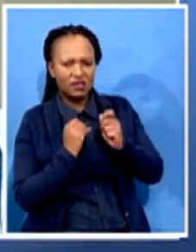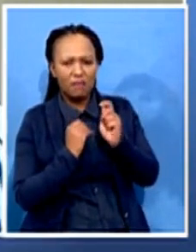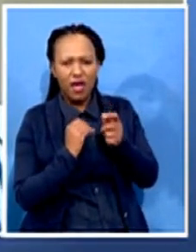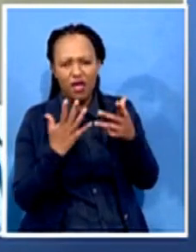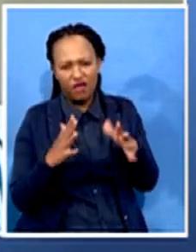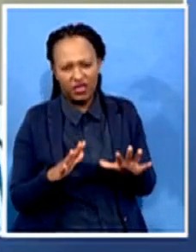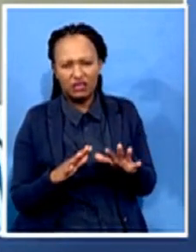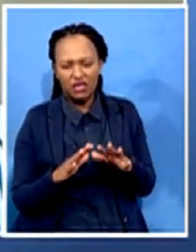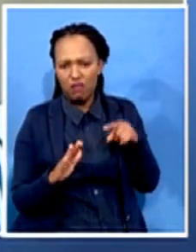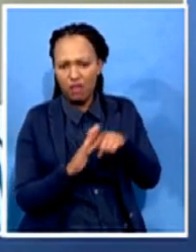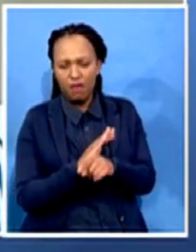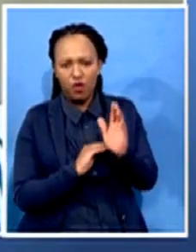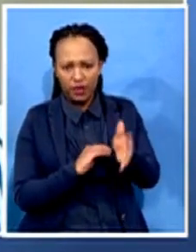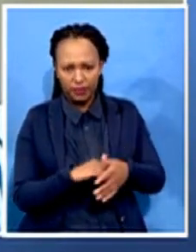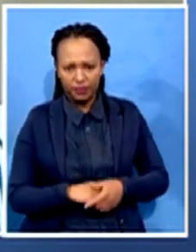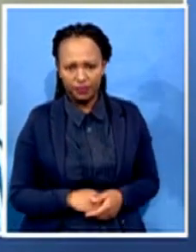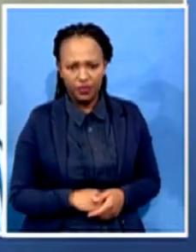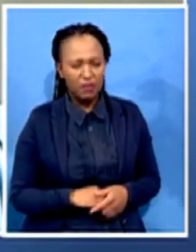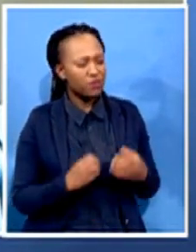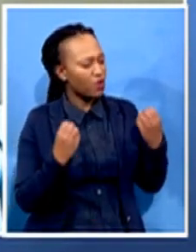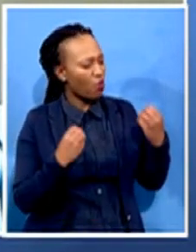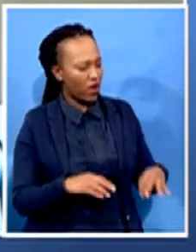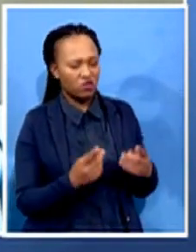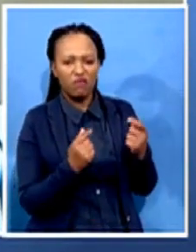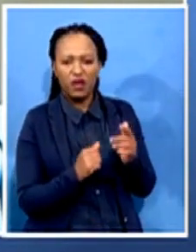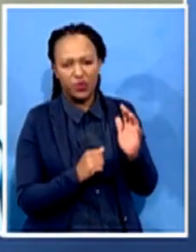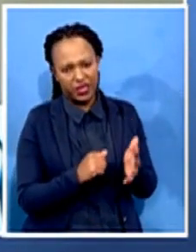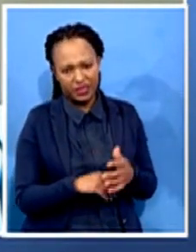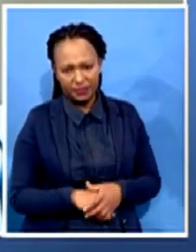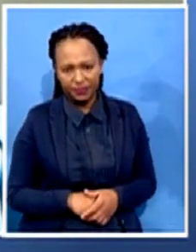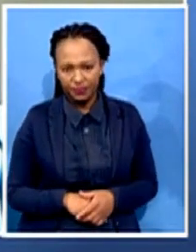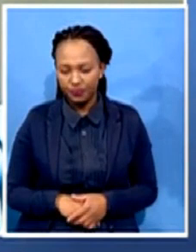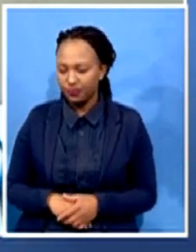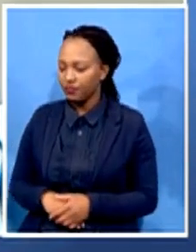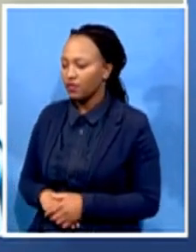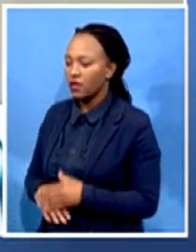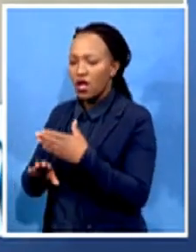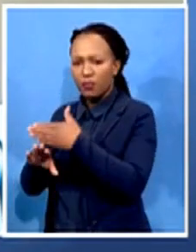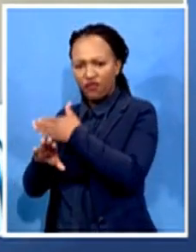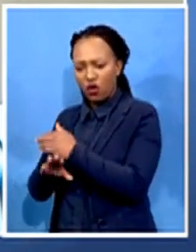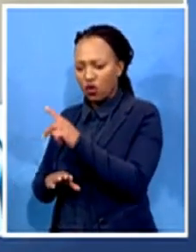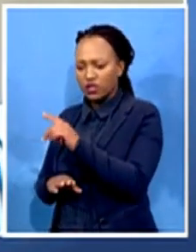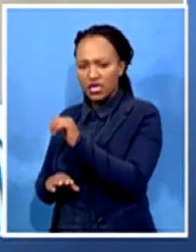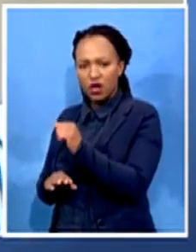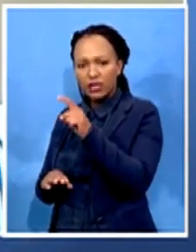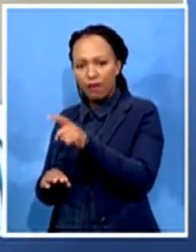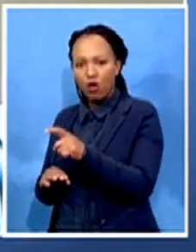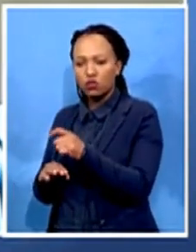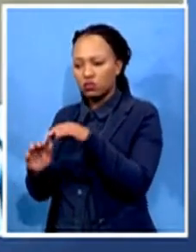money. Reportedly, the DA was going to lay criminal charges against the ANC officials who took this trip. Have